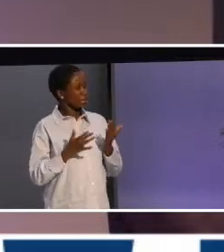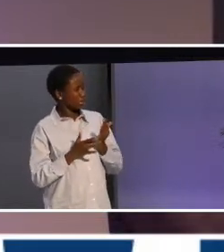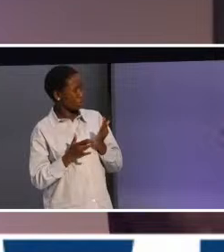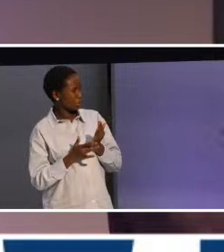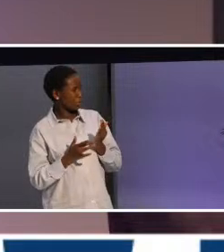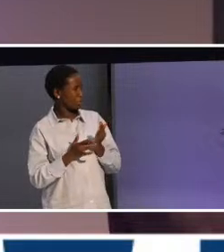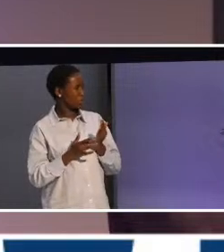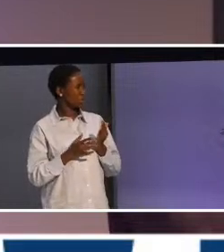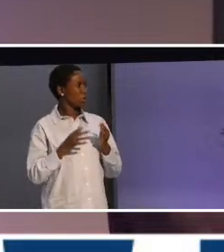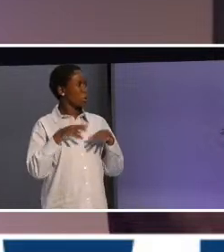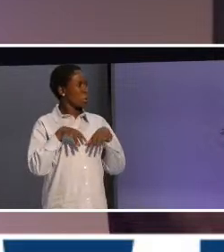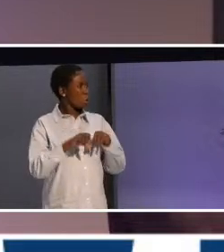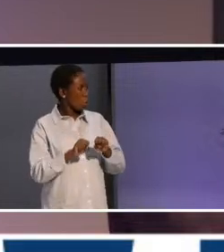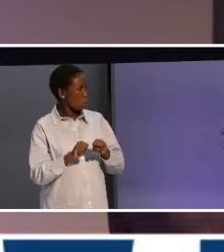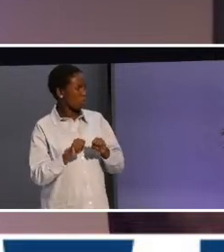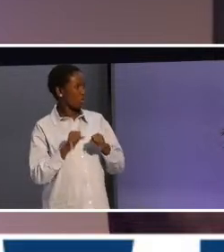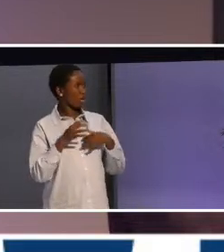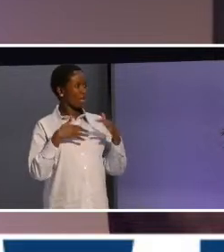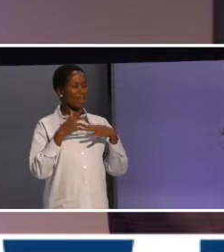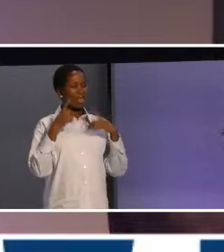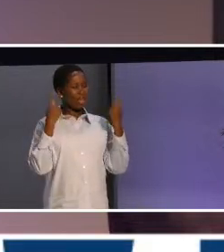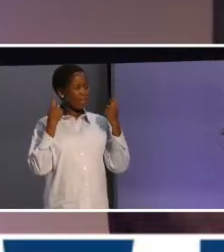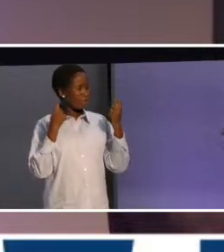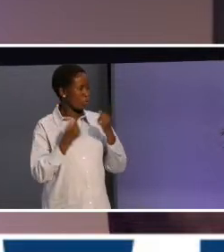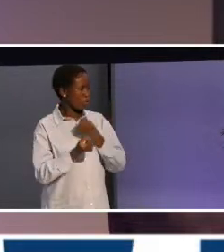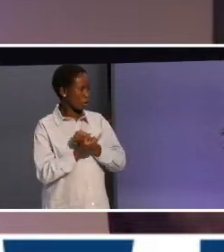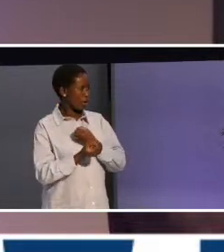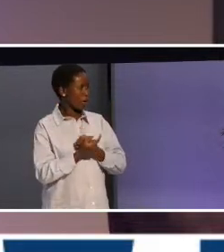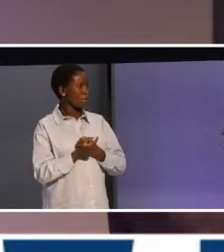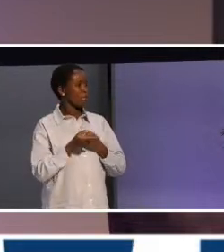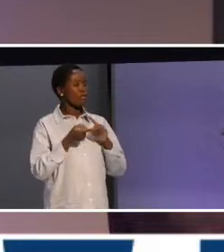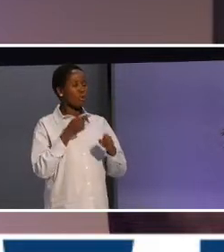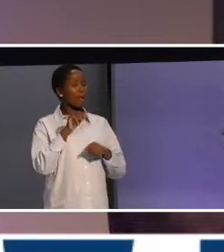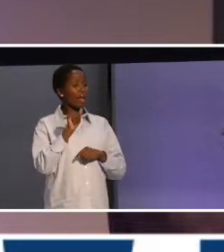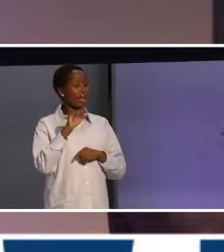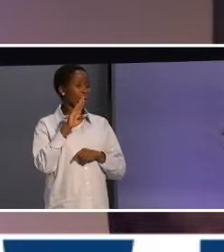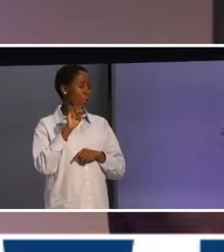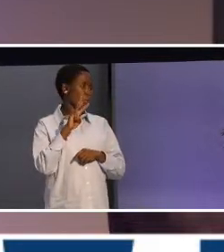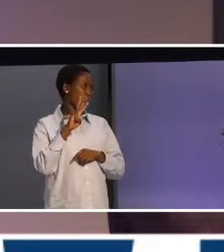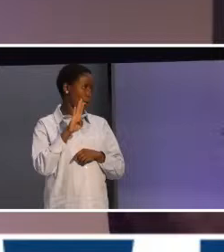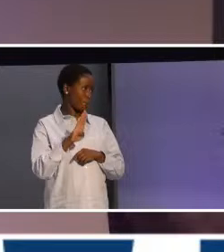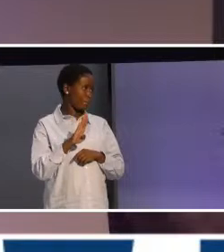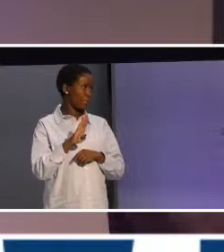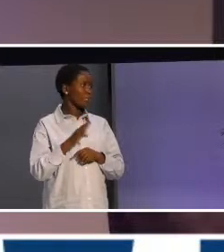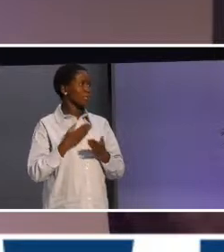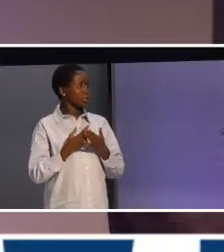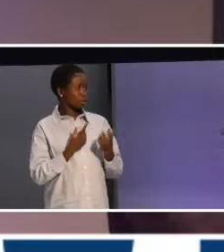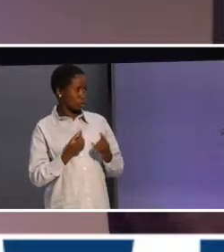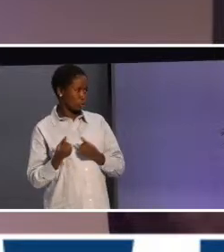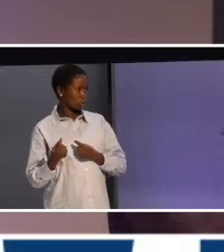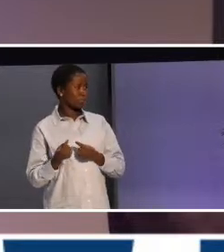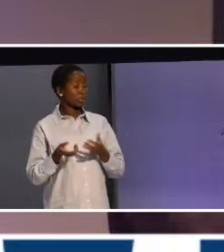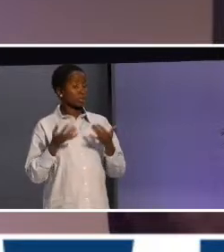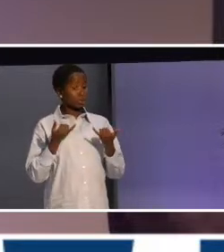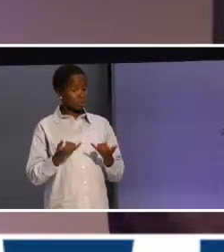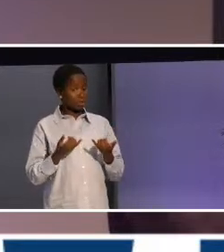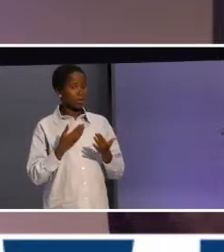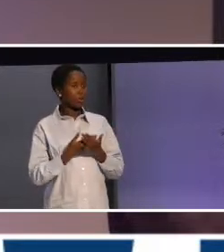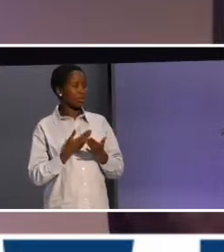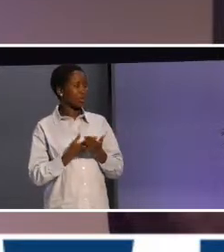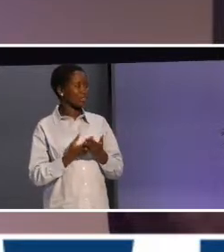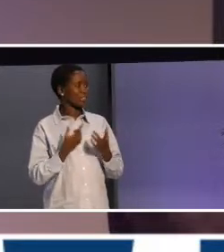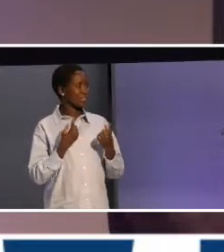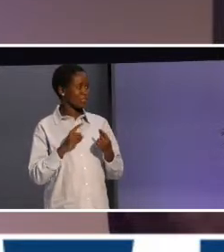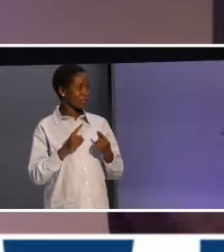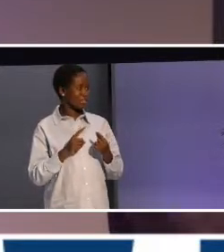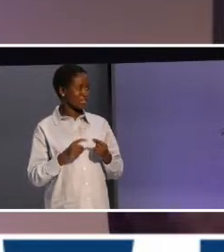any event, whatever the AWeb and the Secretariat you collectively decide. I would like to end by quoting the